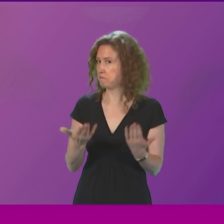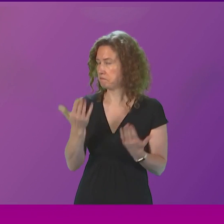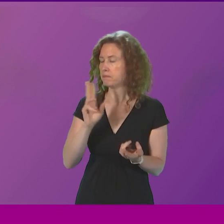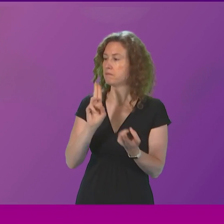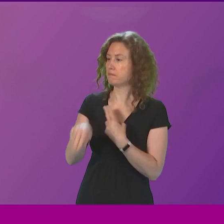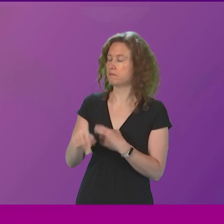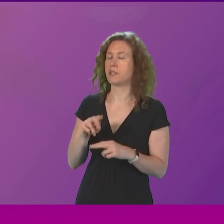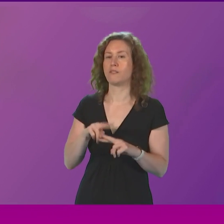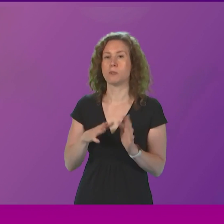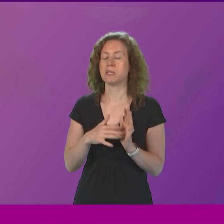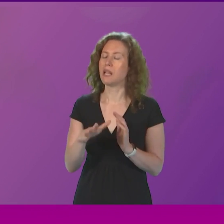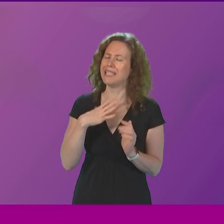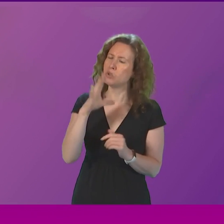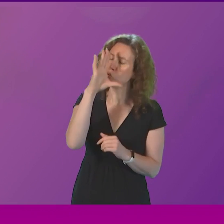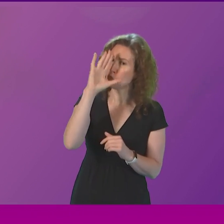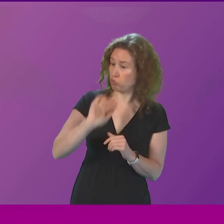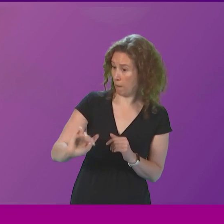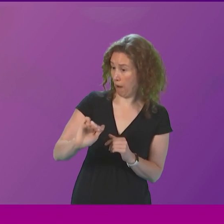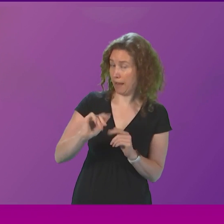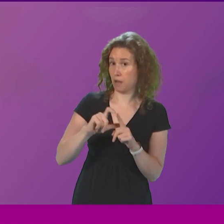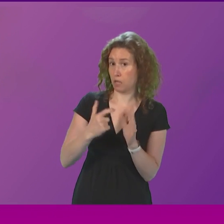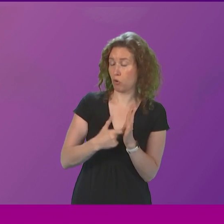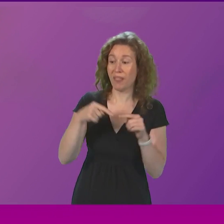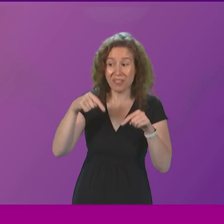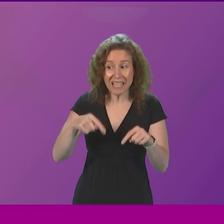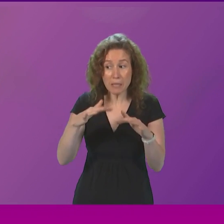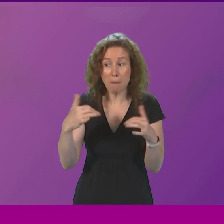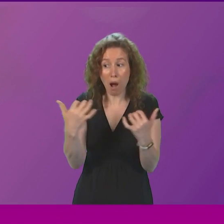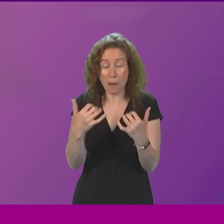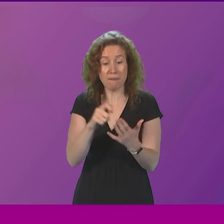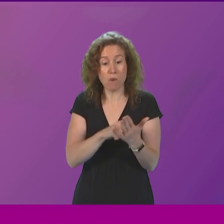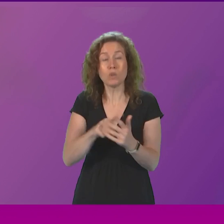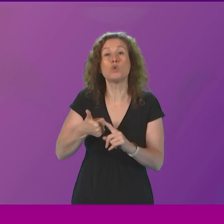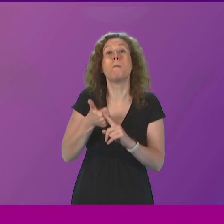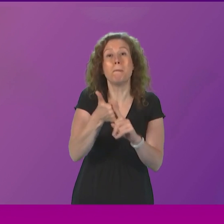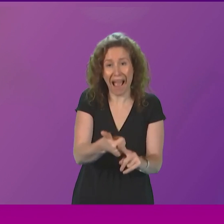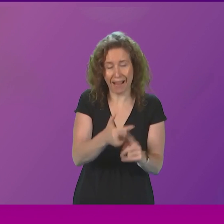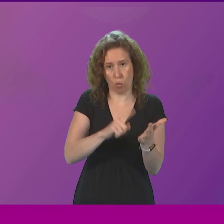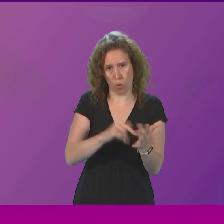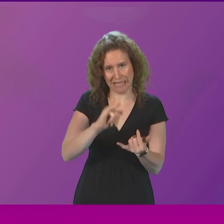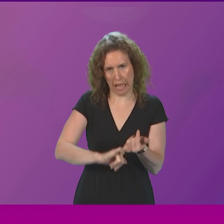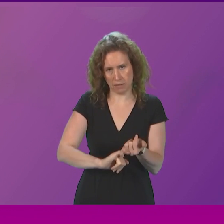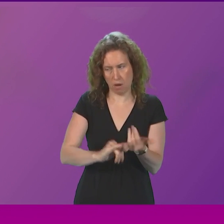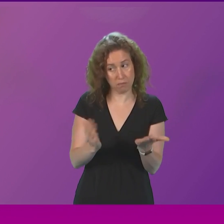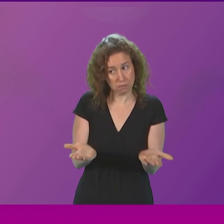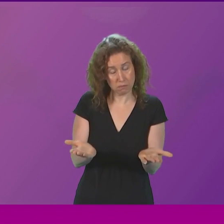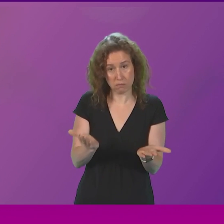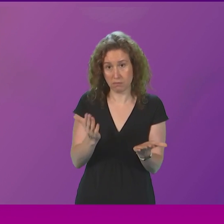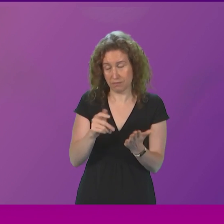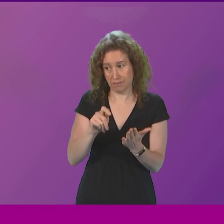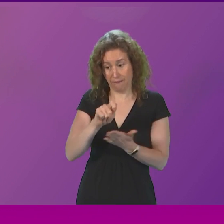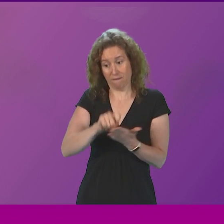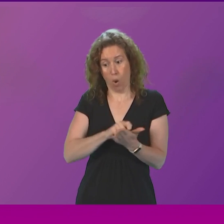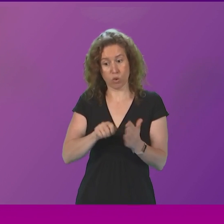Can I just remind Douglas Ross, of course, that this Parliament voted to back Lorna Slater and this government when it came to that vote